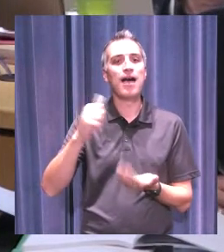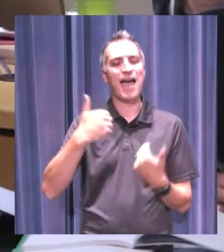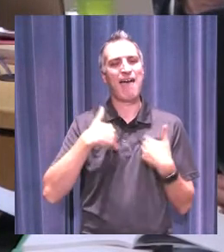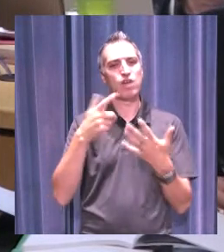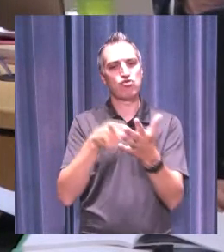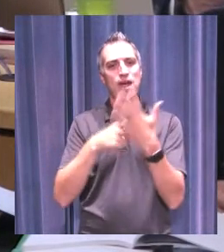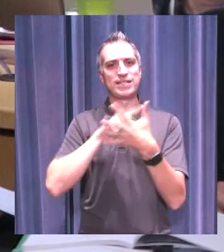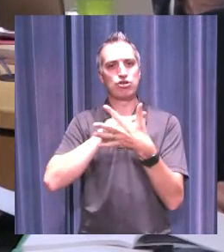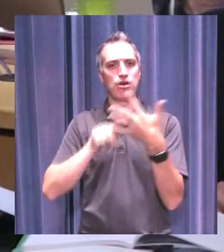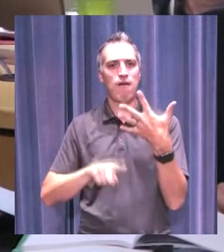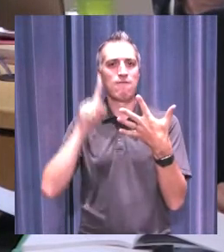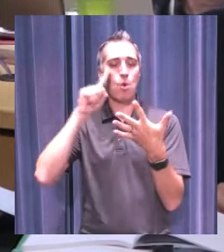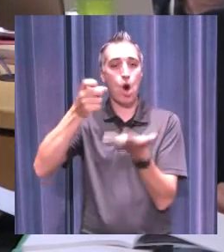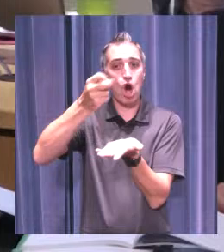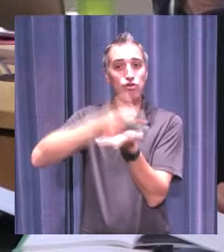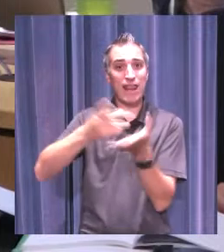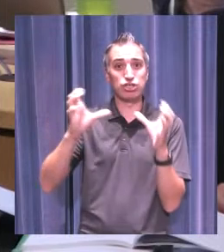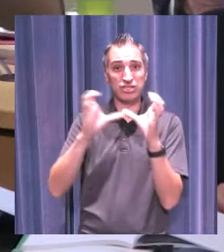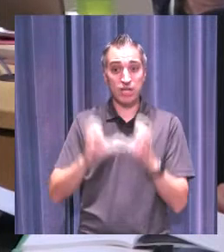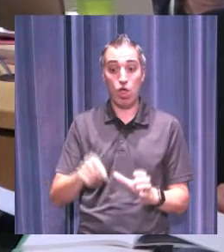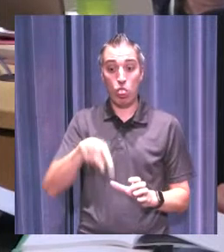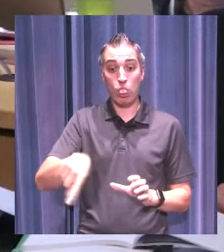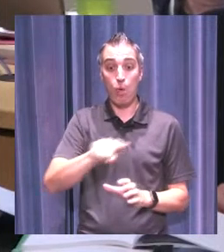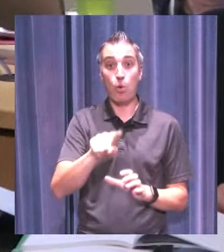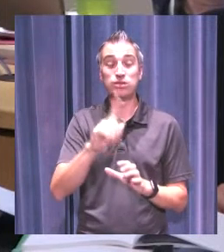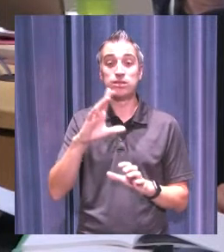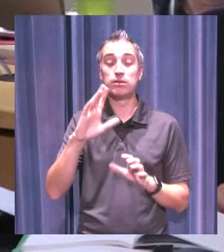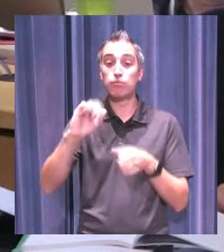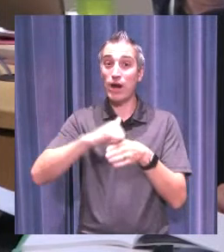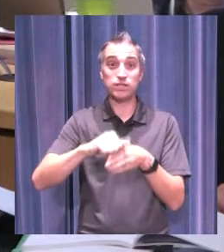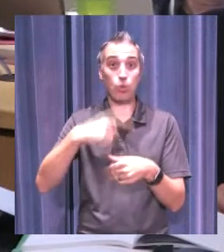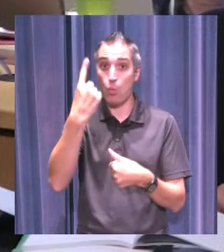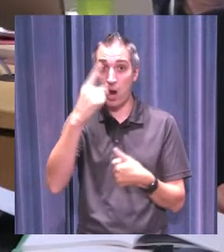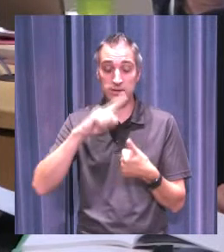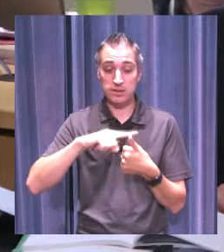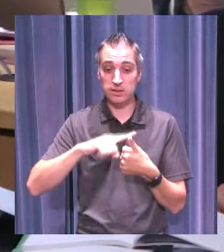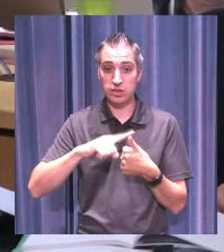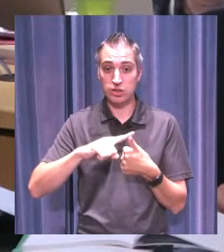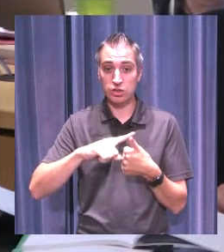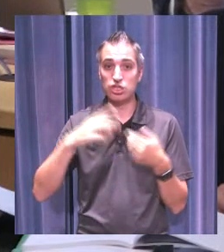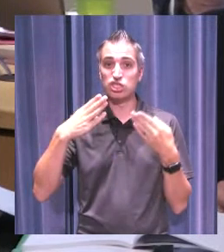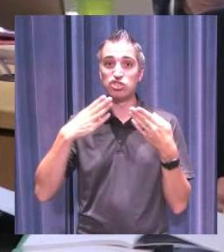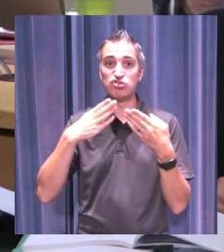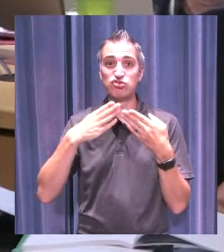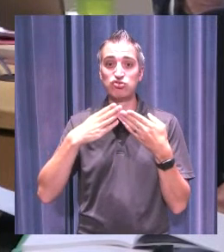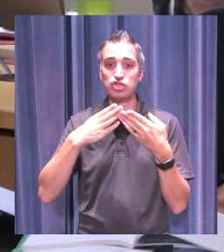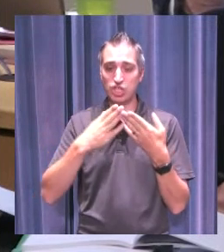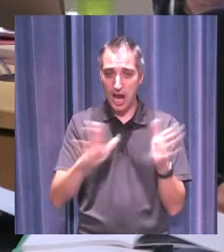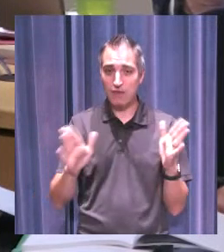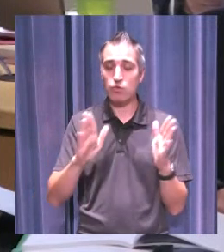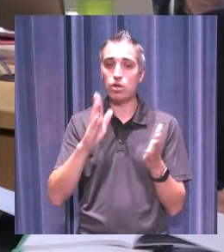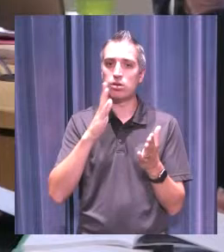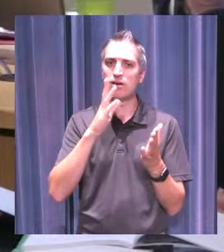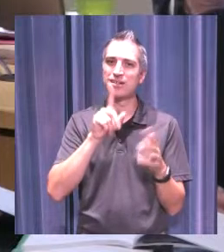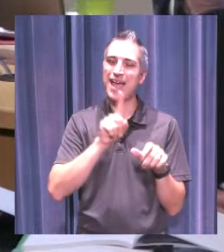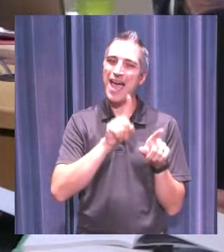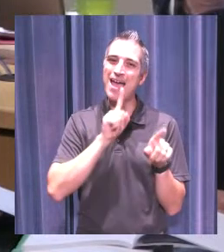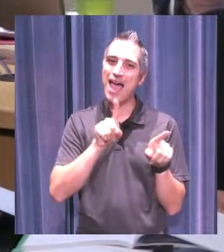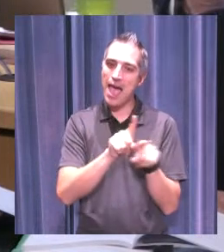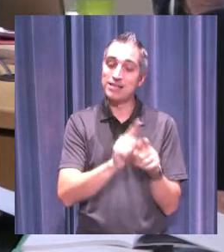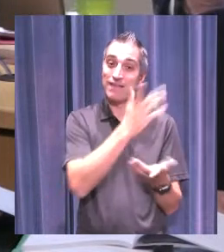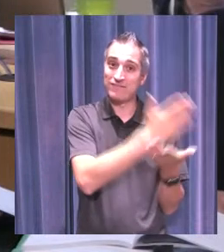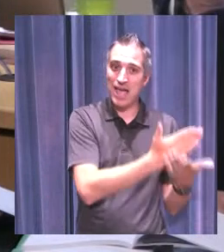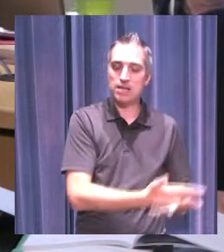for accreditation, these assumed practices are generally matters to be determined as facts rather than matters